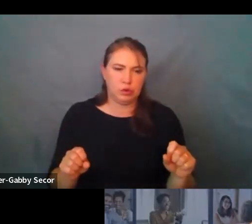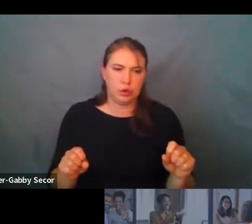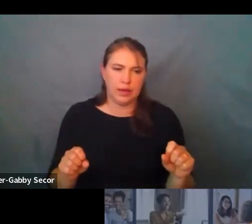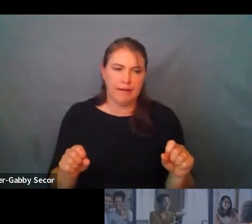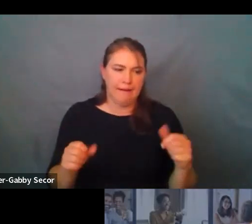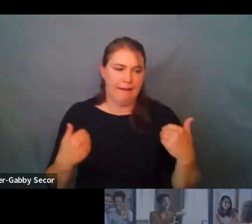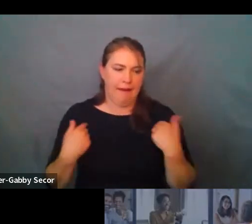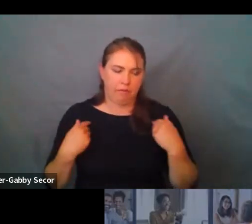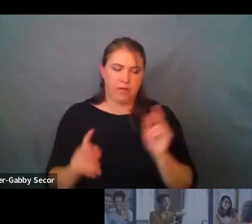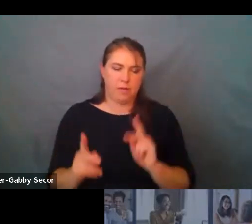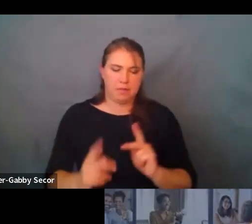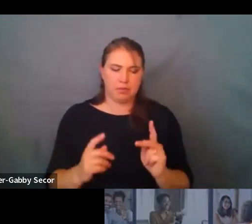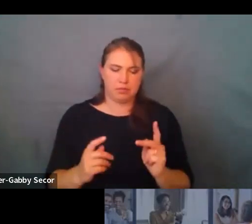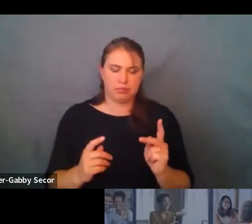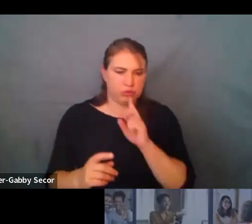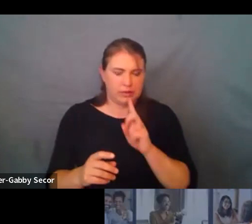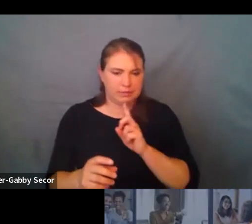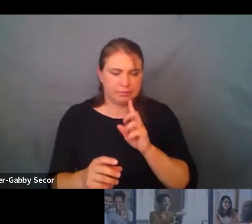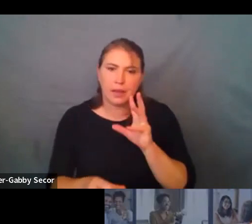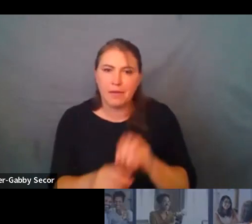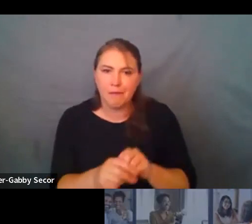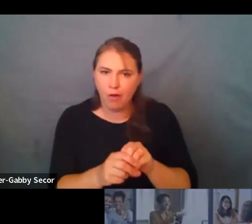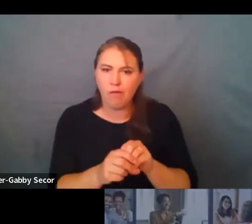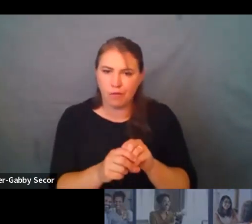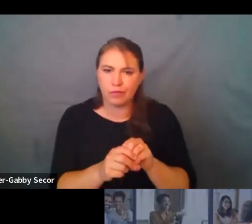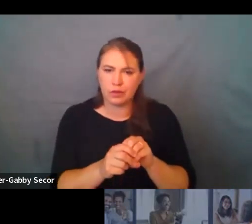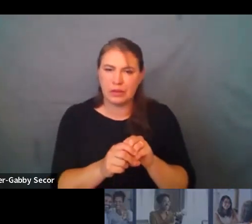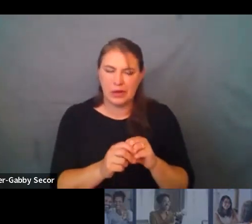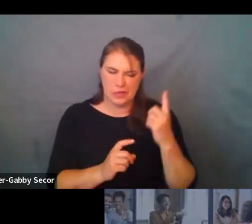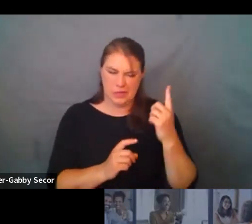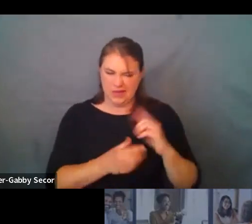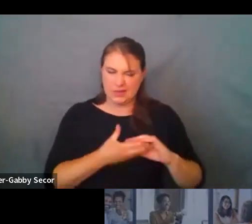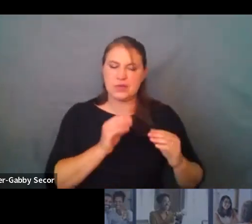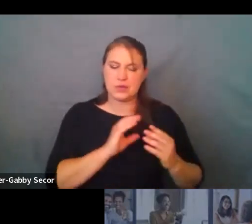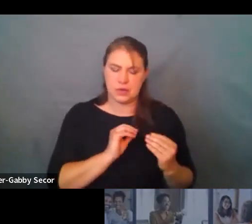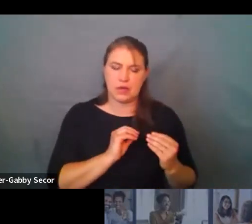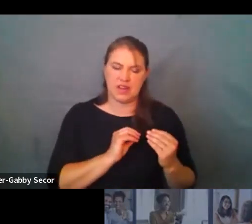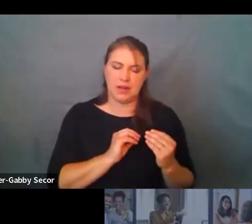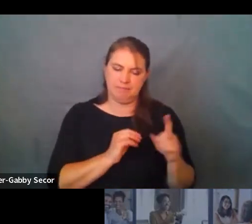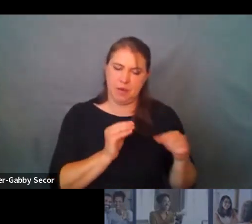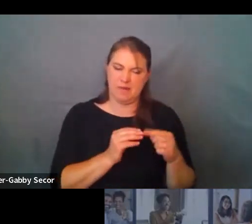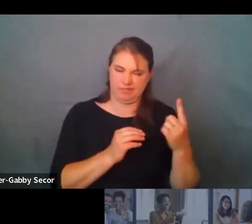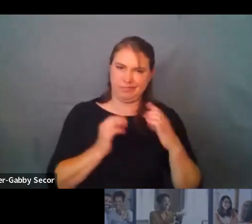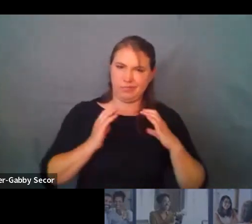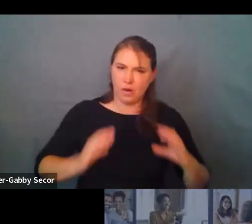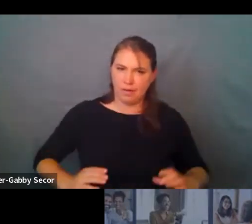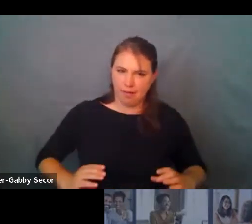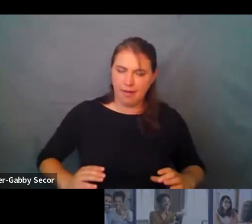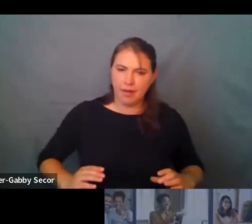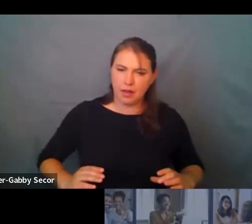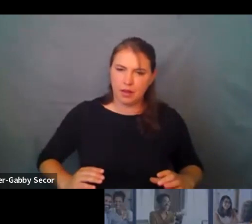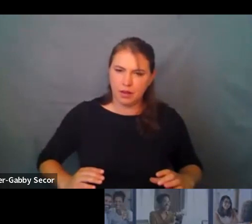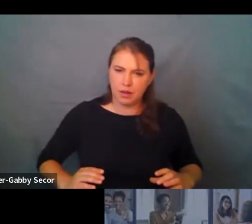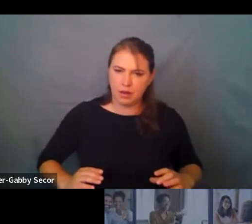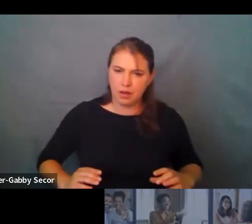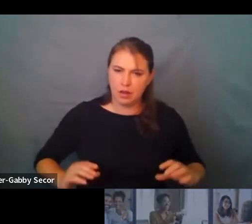story. I think the most impactful story that we've had about our clients is the ones that we're able to share with